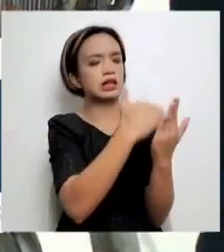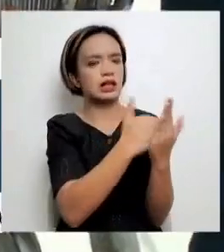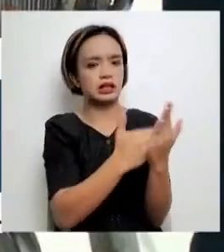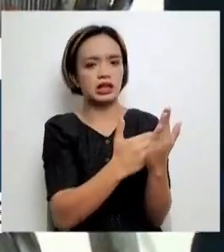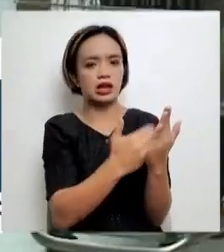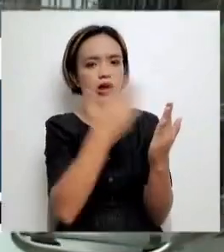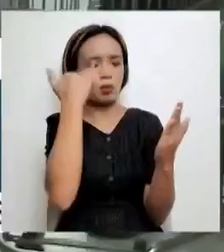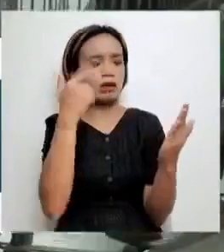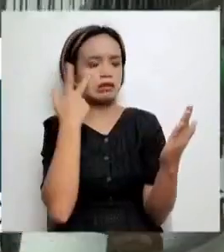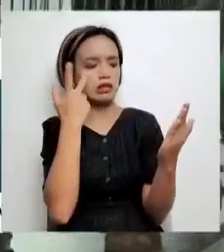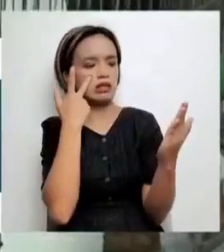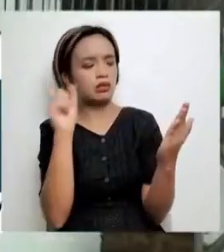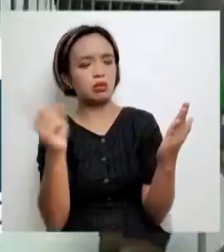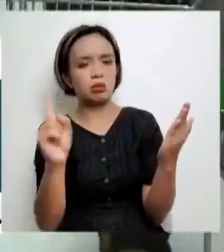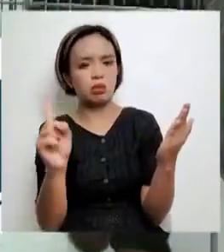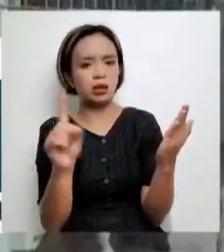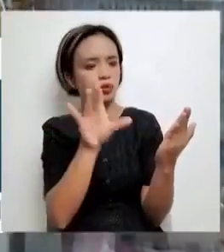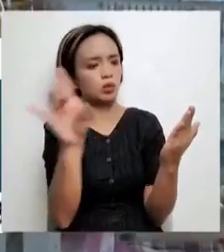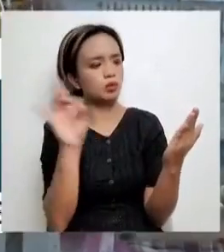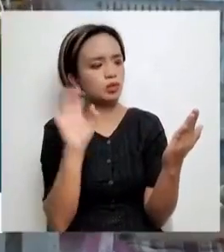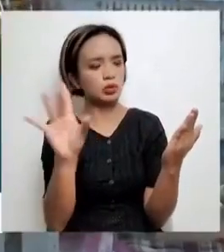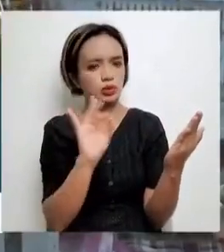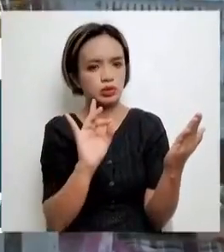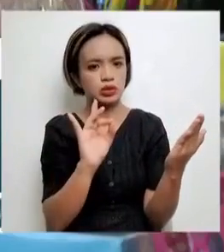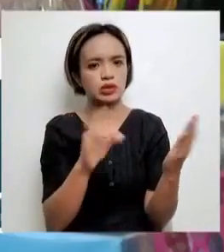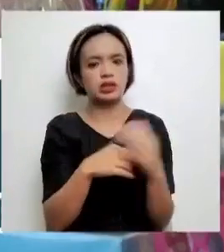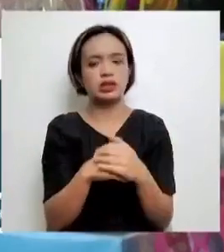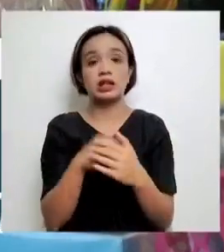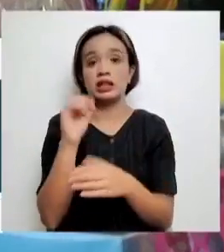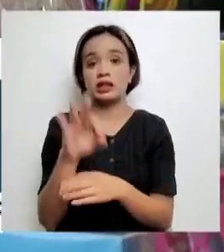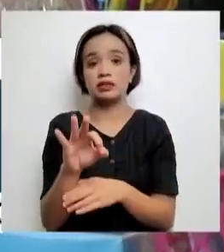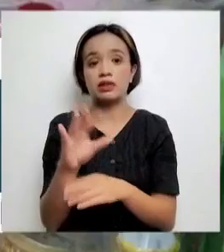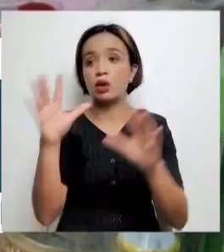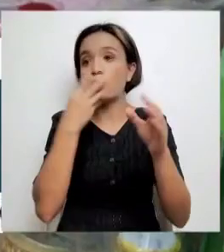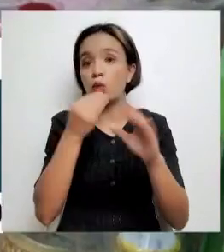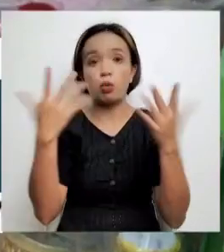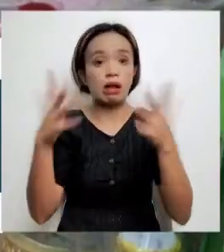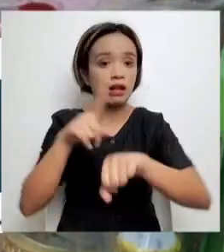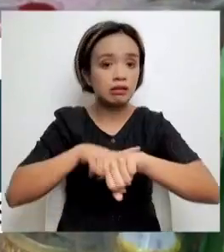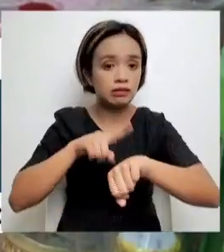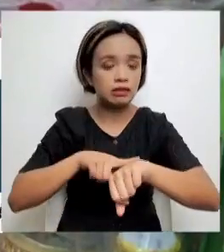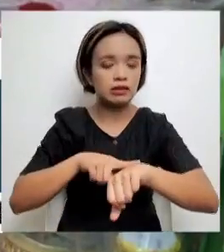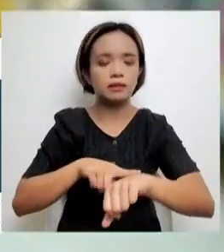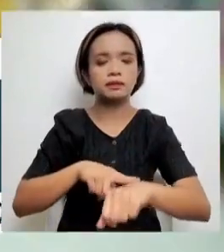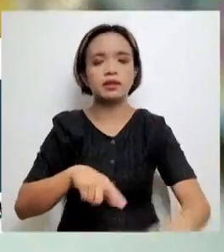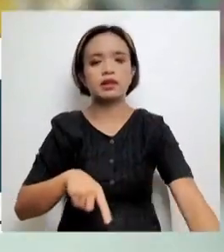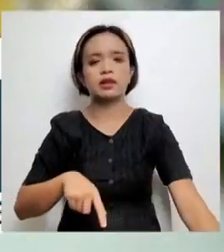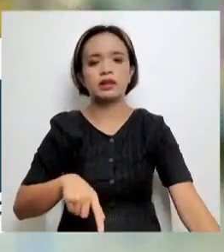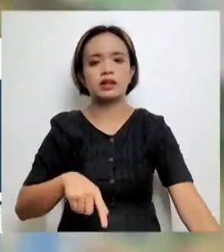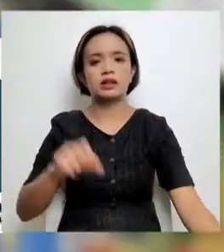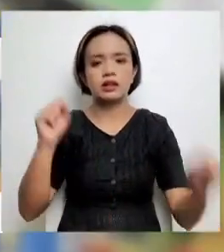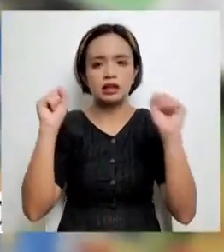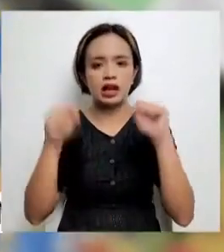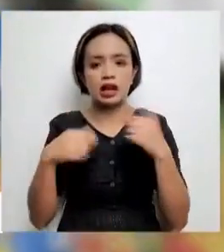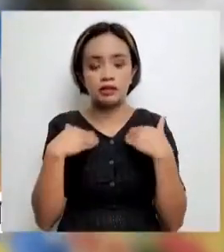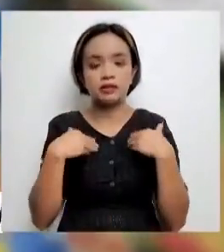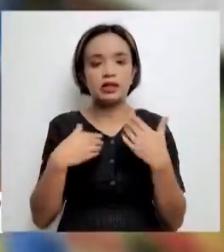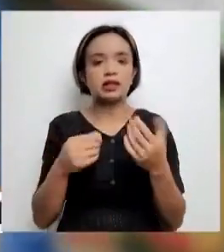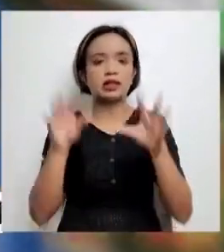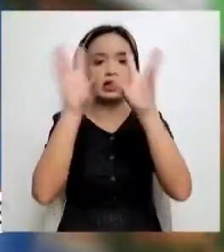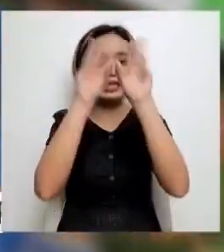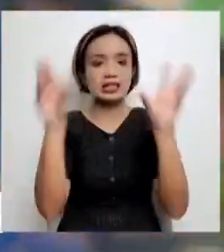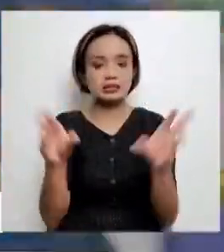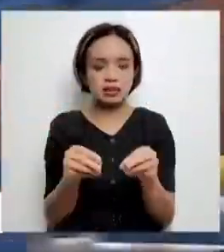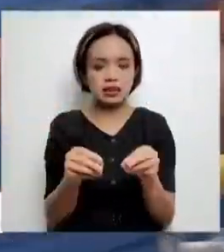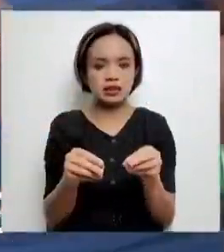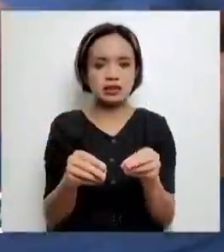makikita nila kung anong option na gusto nilang item. Kung doon sa walang oras, pwedeng may mga option kami dyan na Christmas basket. The